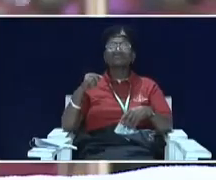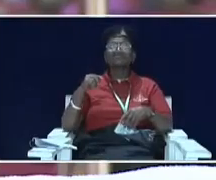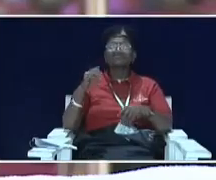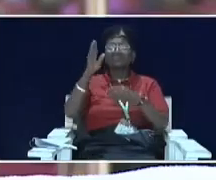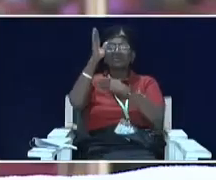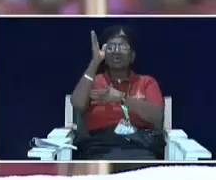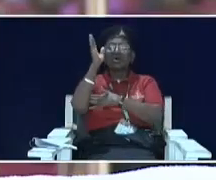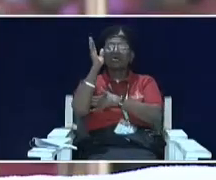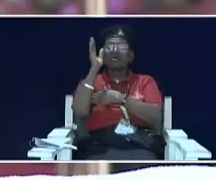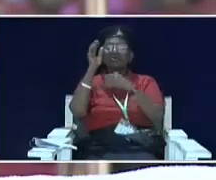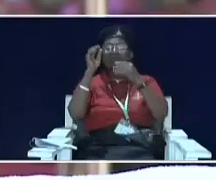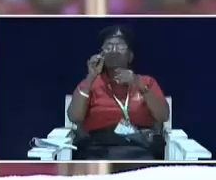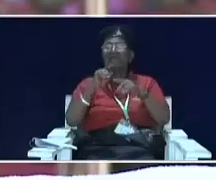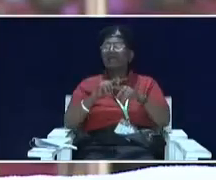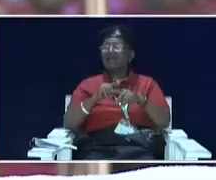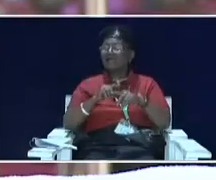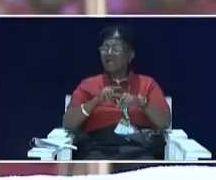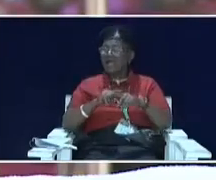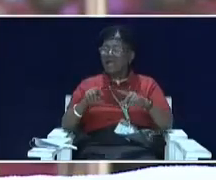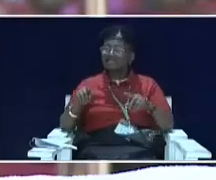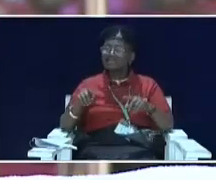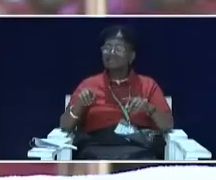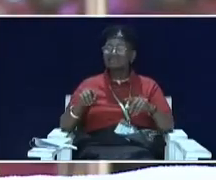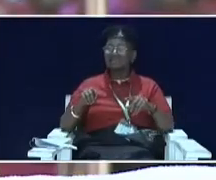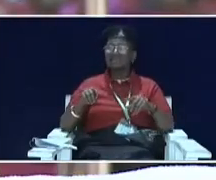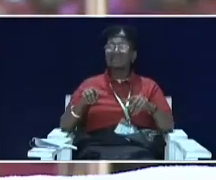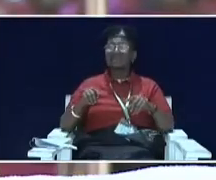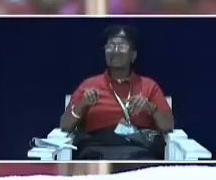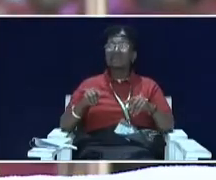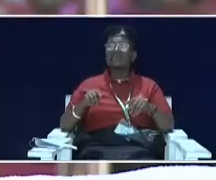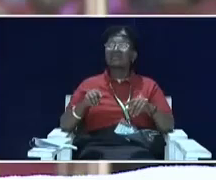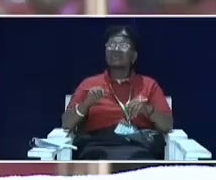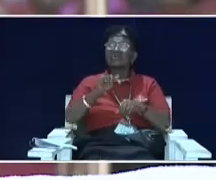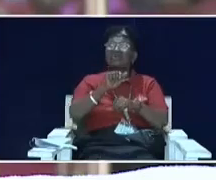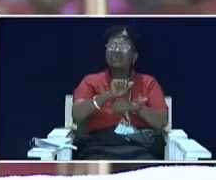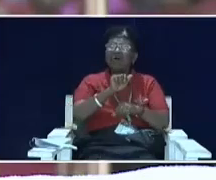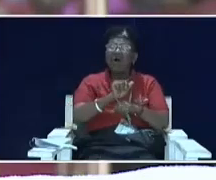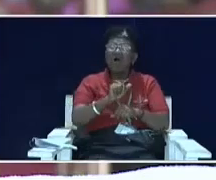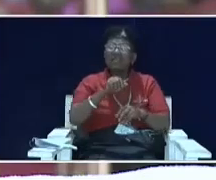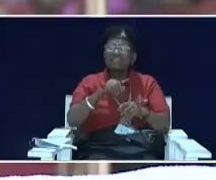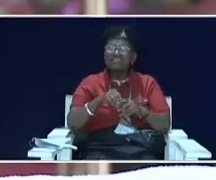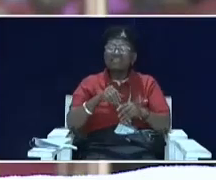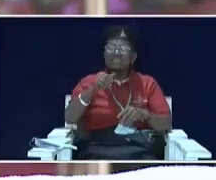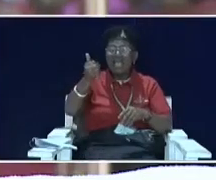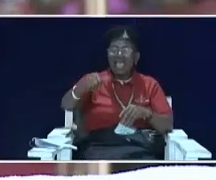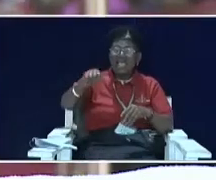God cannot engage in any meaningful